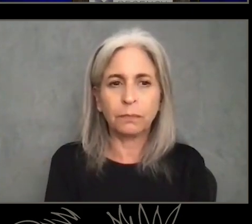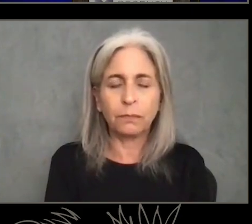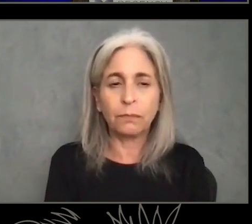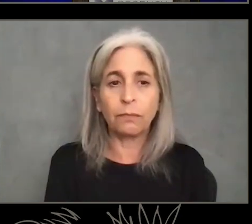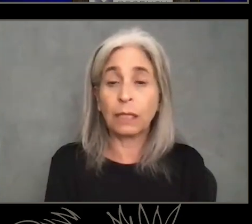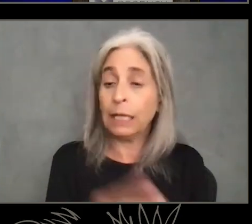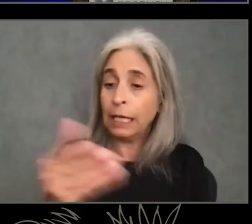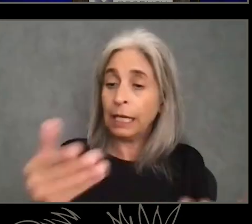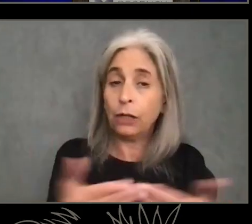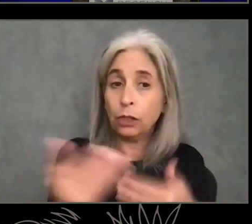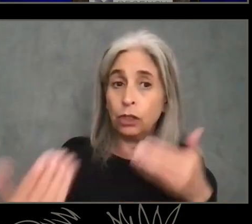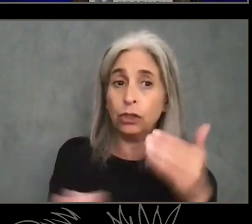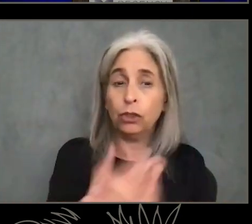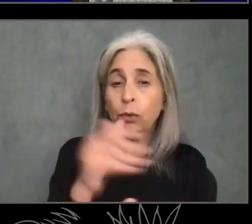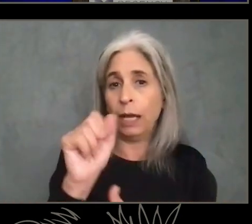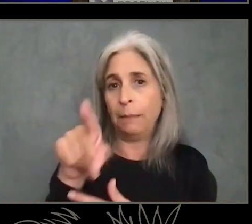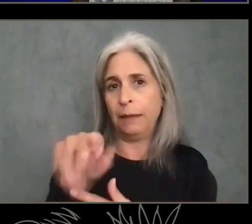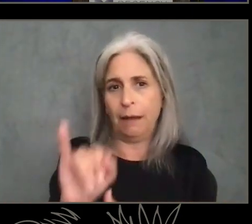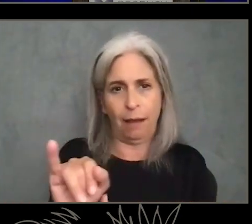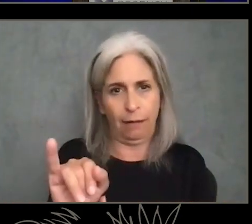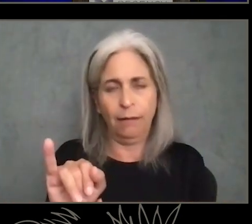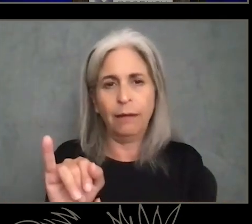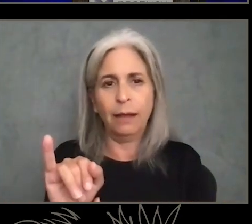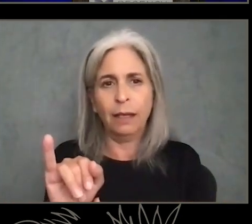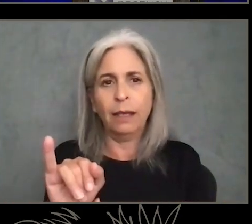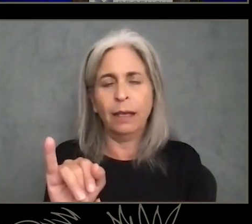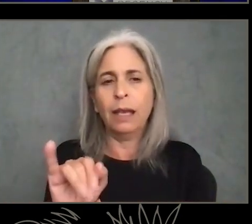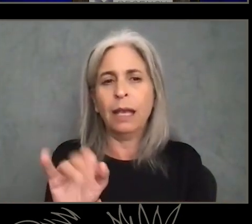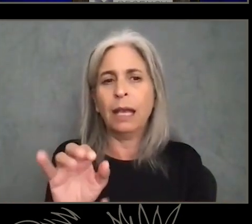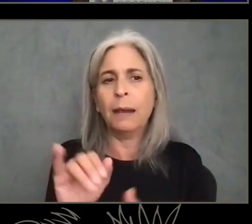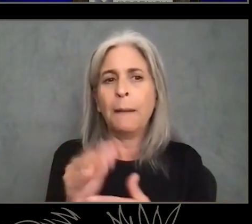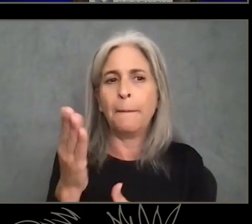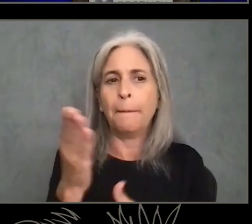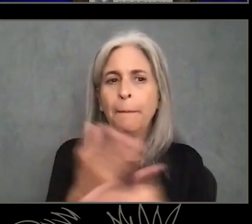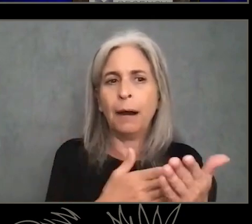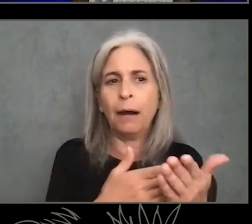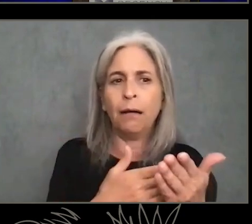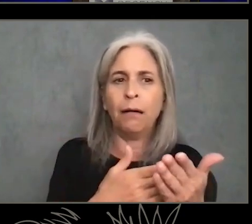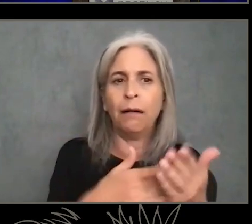And it introduced new APIs that gave us per environment